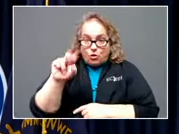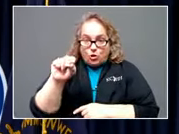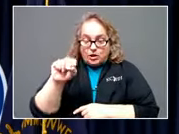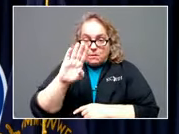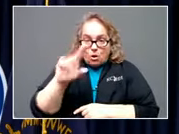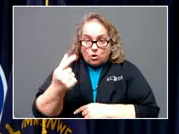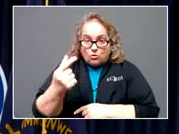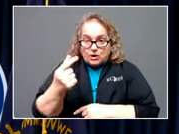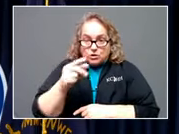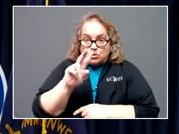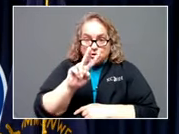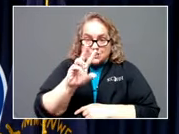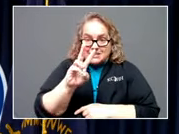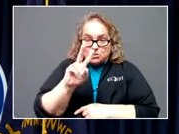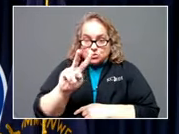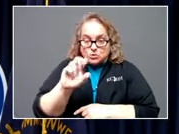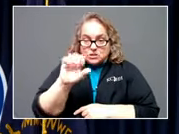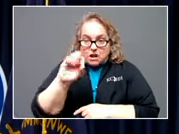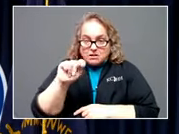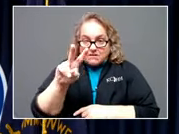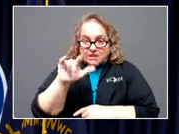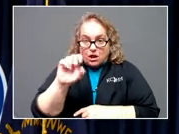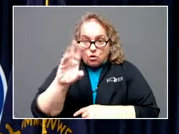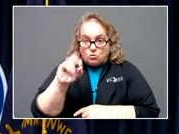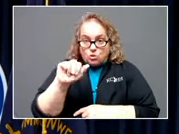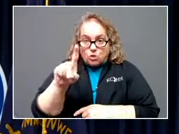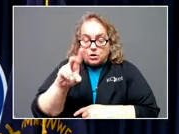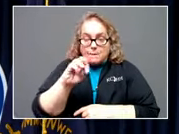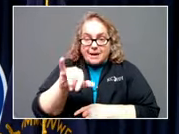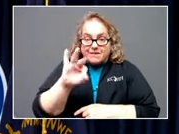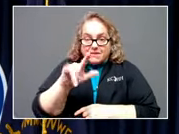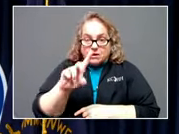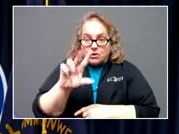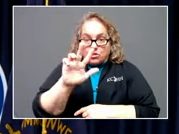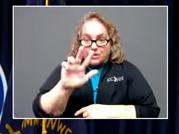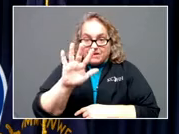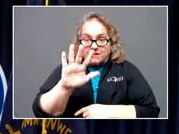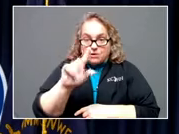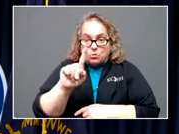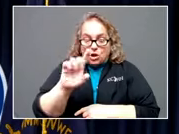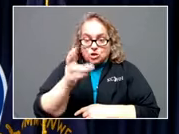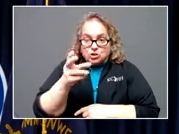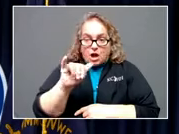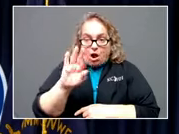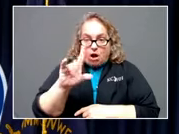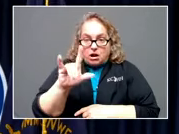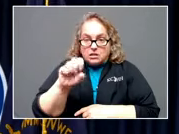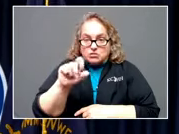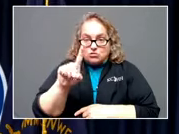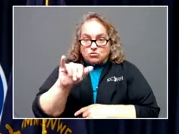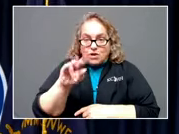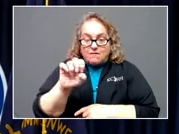262 Scottsville Road. And in Mayfield, they're at 351 Charles Drive. It's not necessary to attend